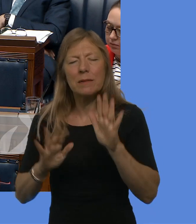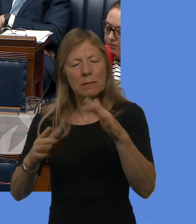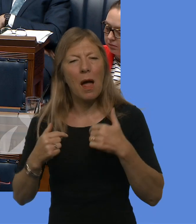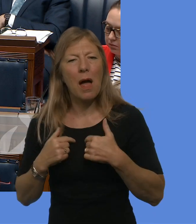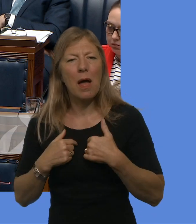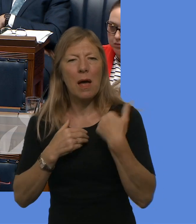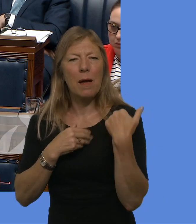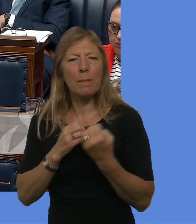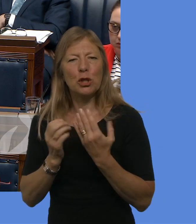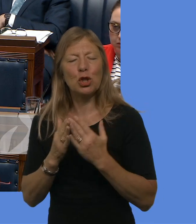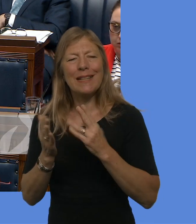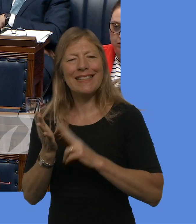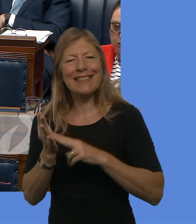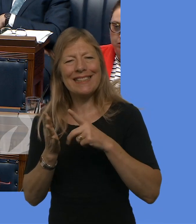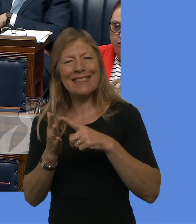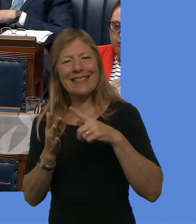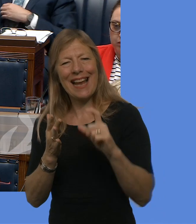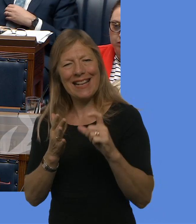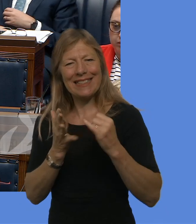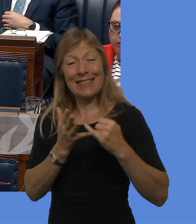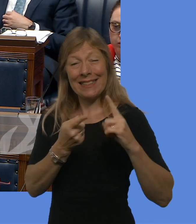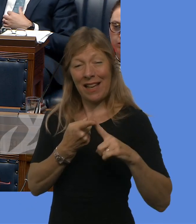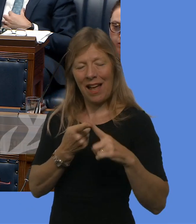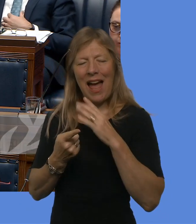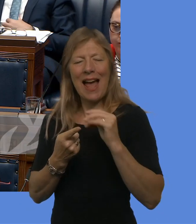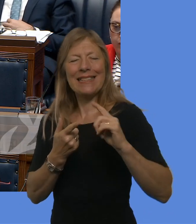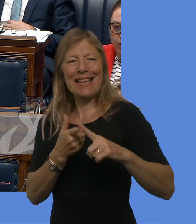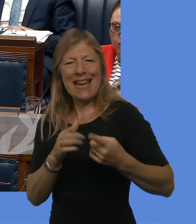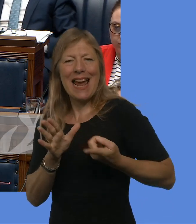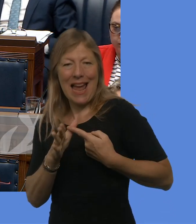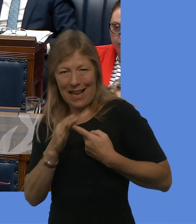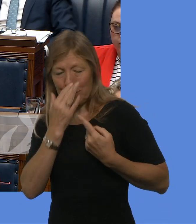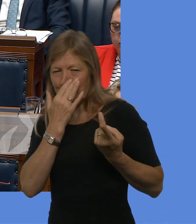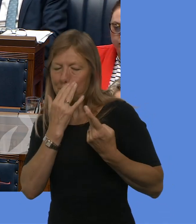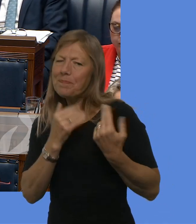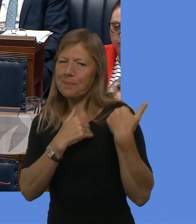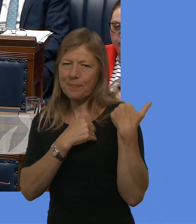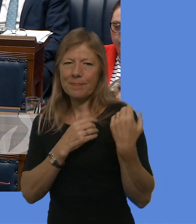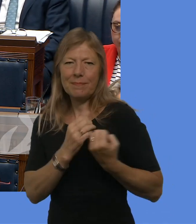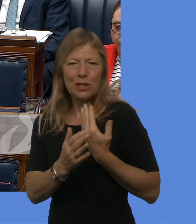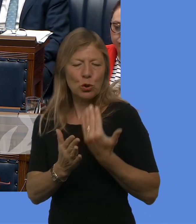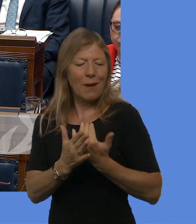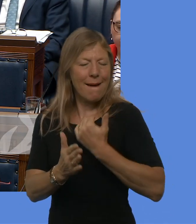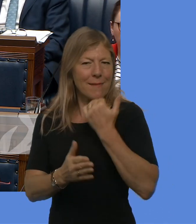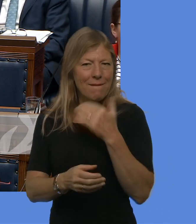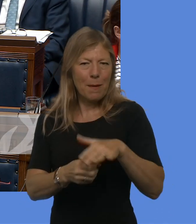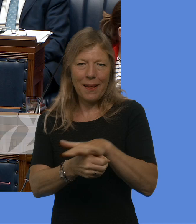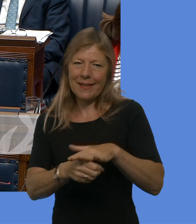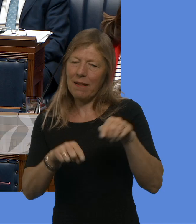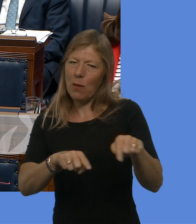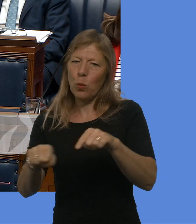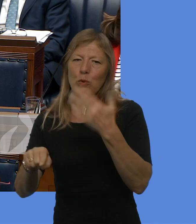EA, as the arm's-length bodies charged with promoting integrated education and providing sufficient places to meet parental preference